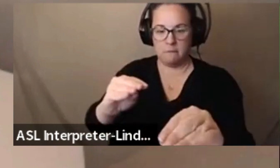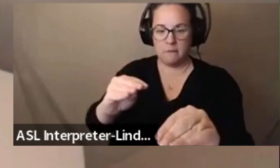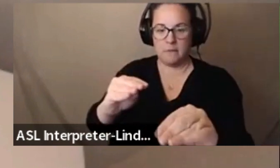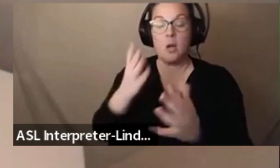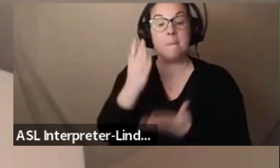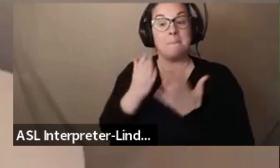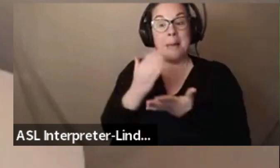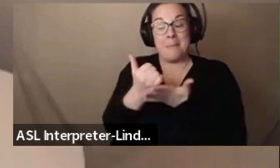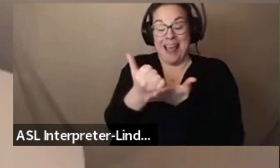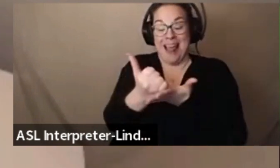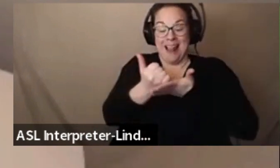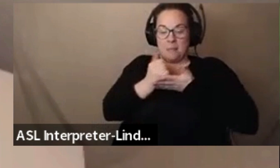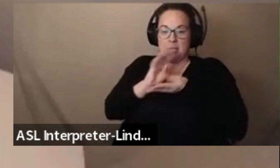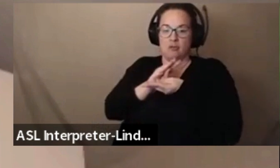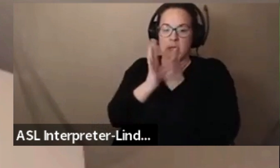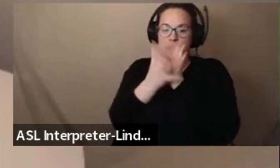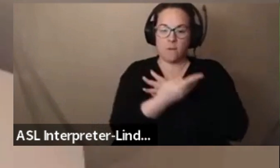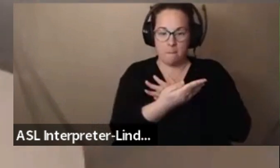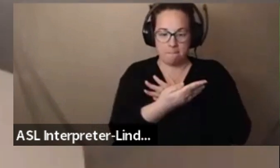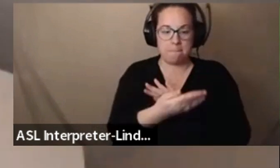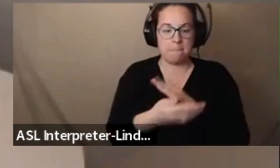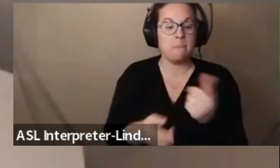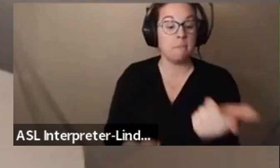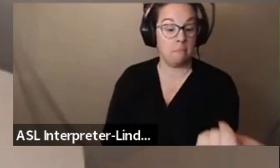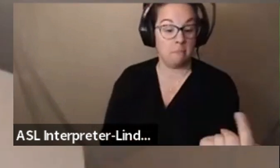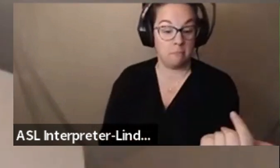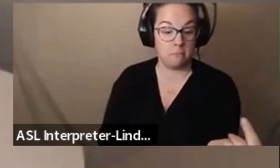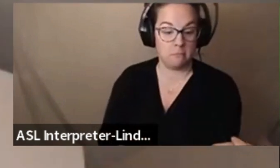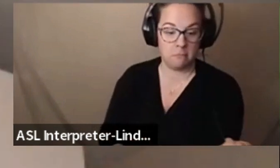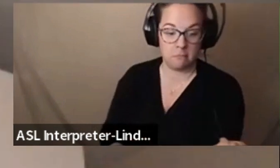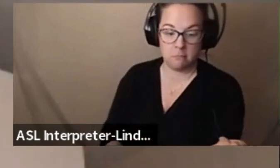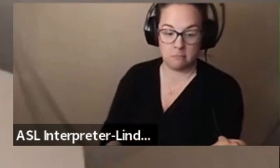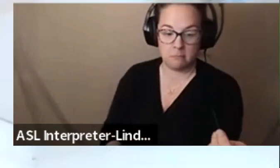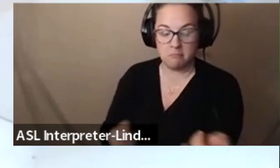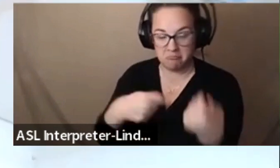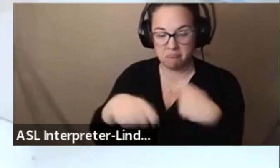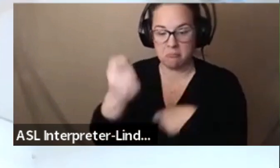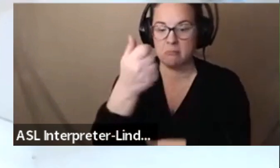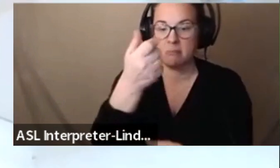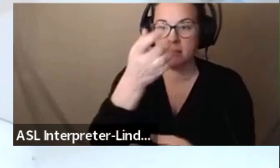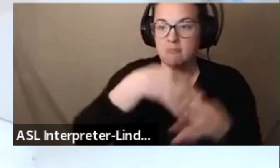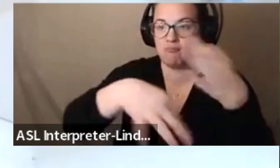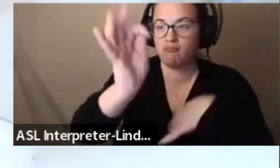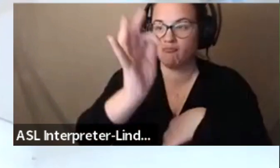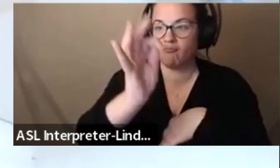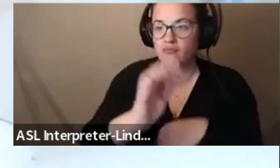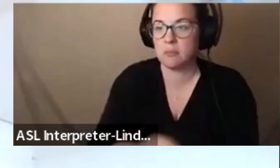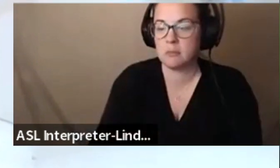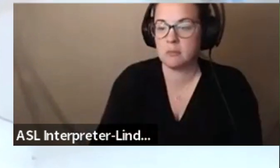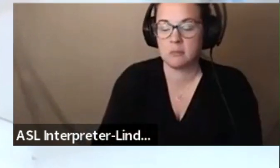first, which might help to transform into her shoes. Oh, that's really interesting. I think